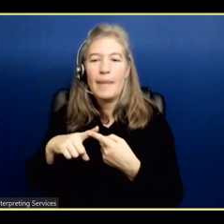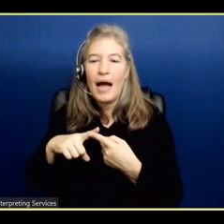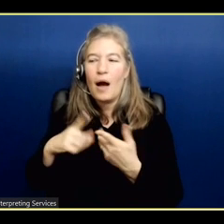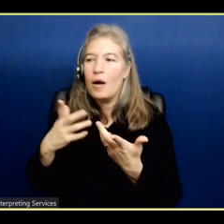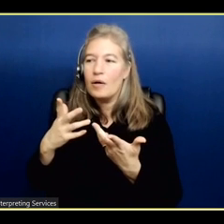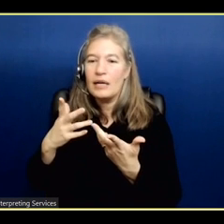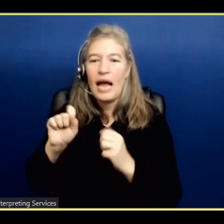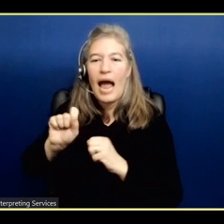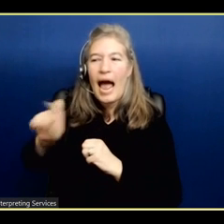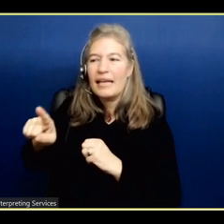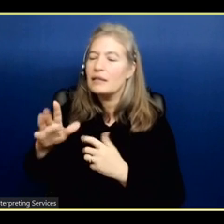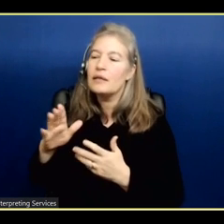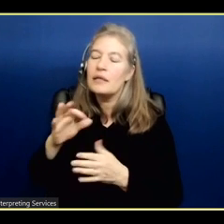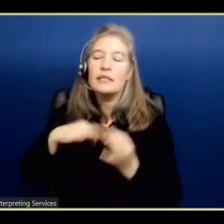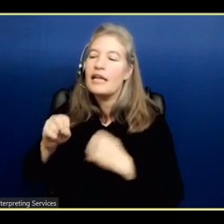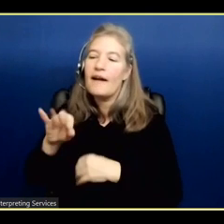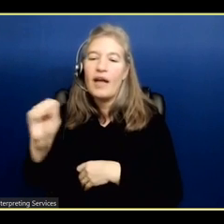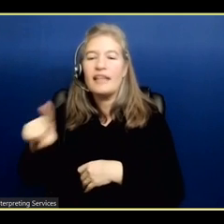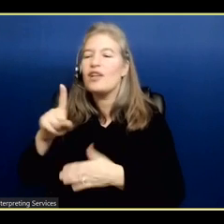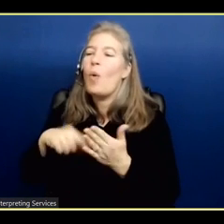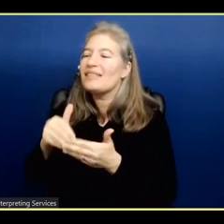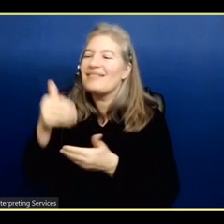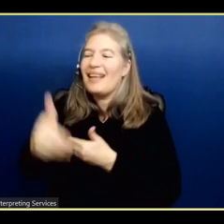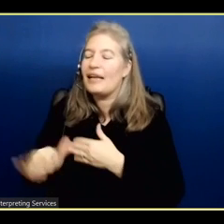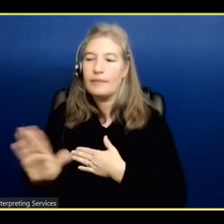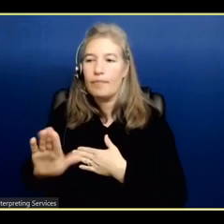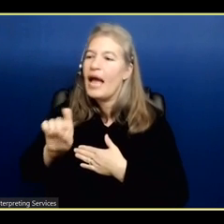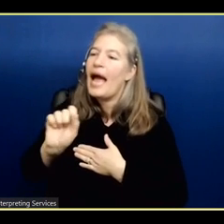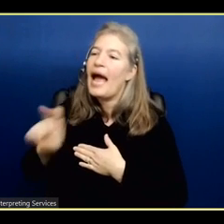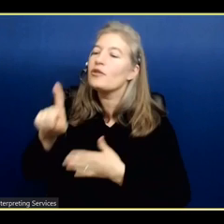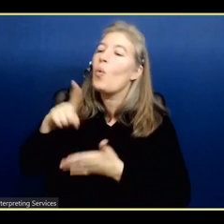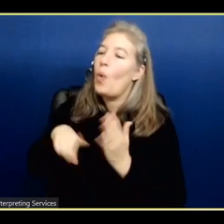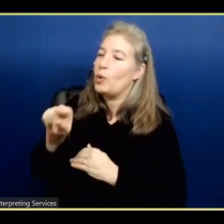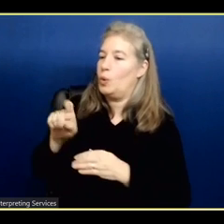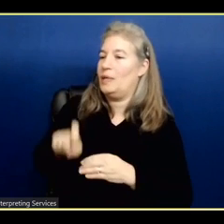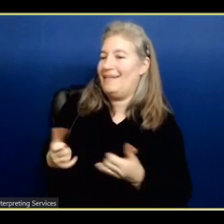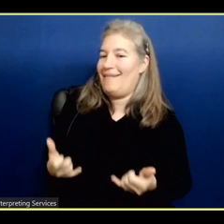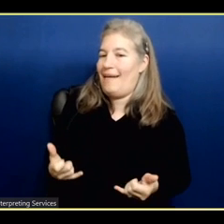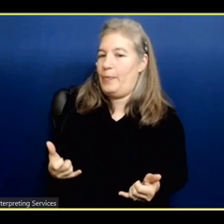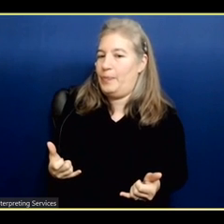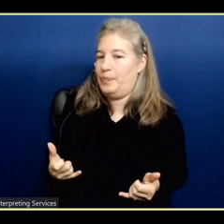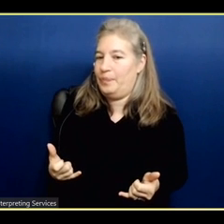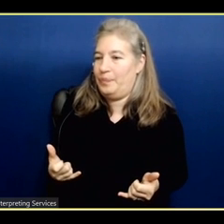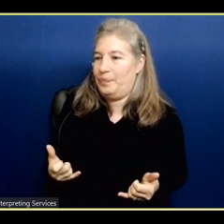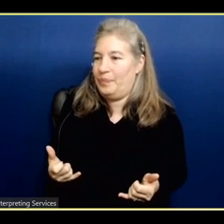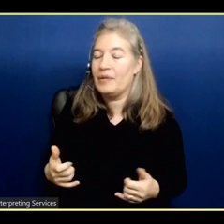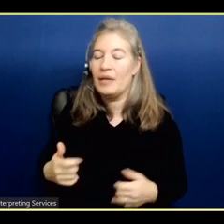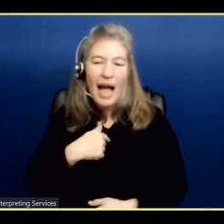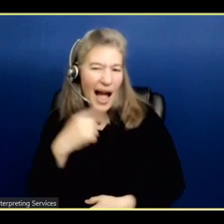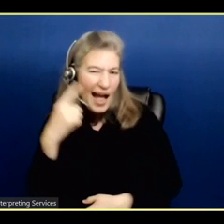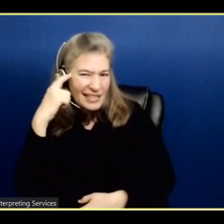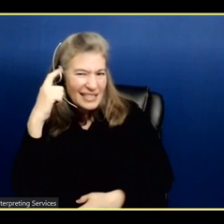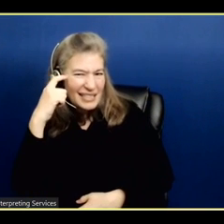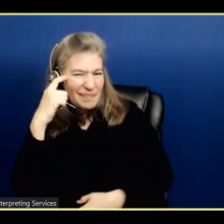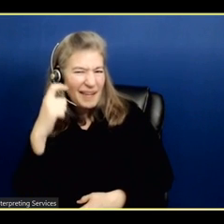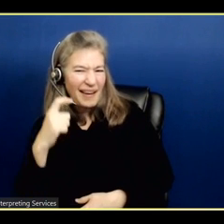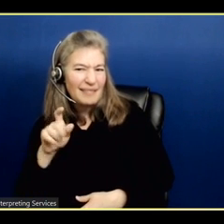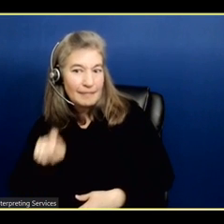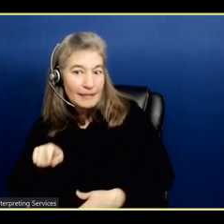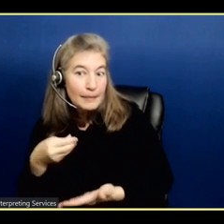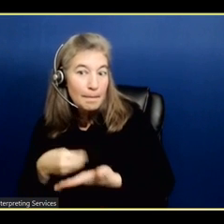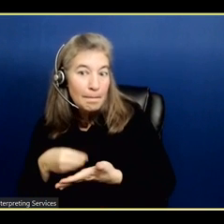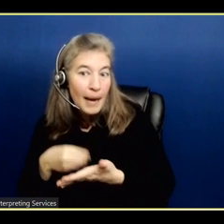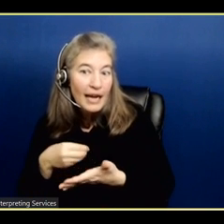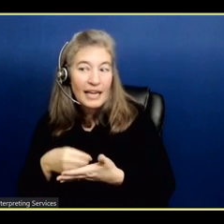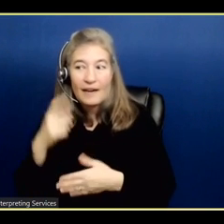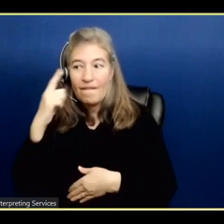virtually, belonging, and still spaces for creativity, even as we are in a crisis inflection point. The grant